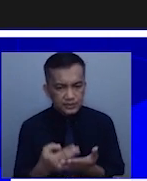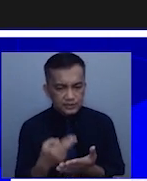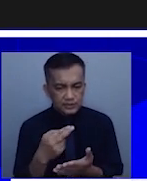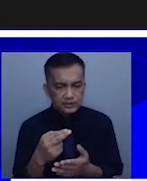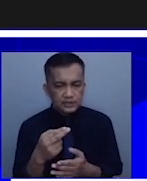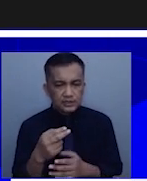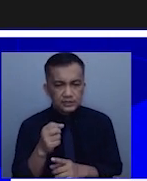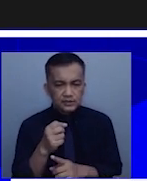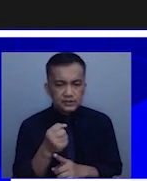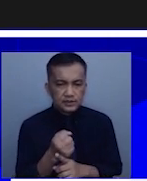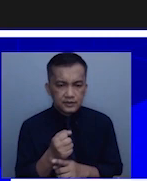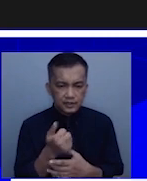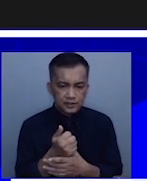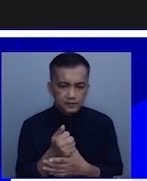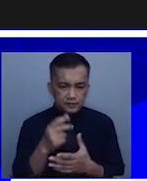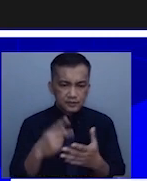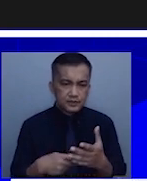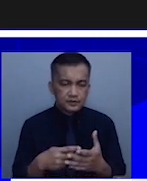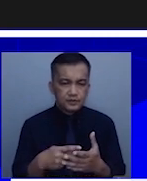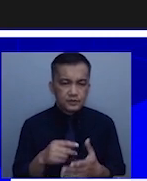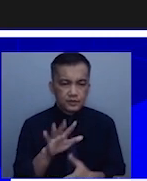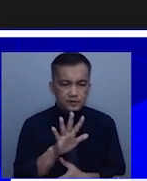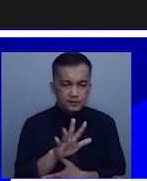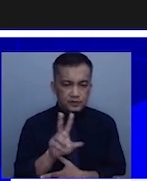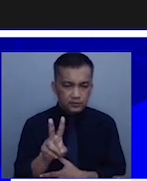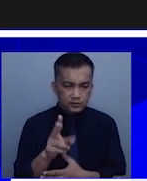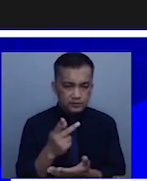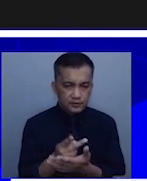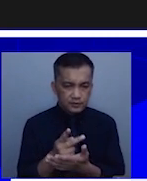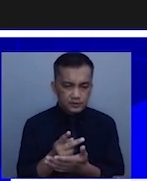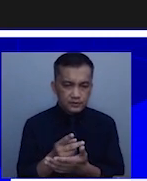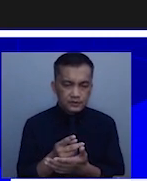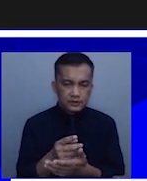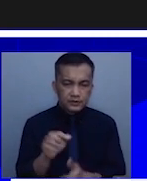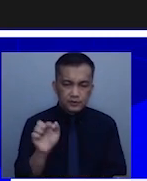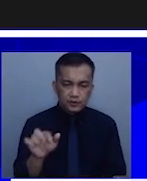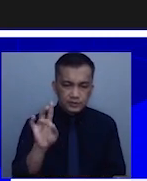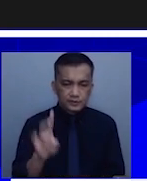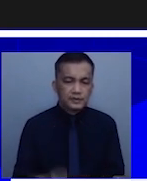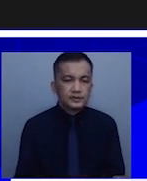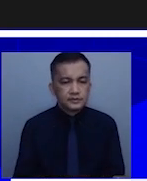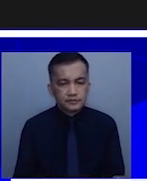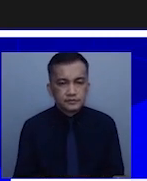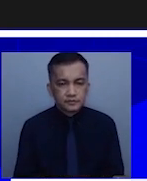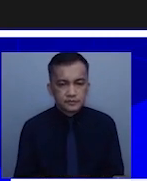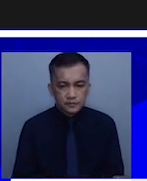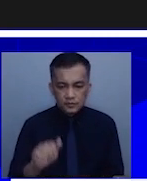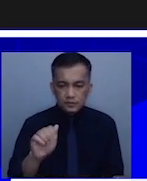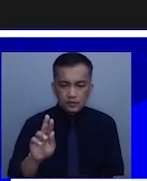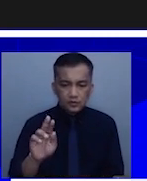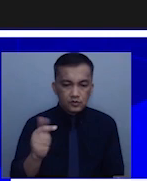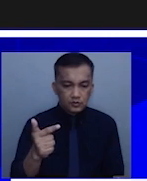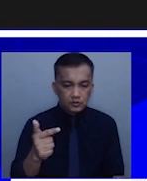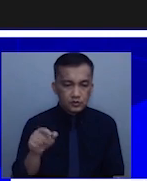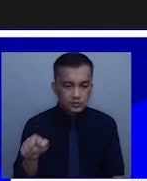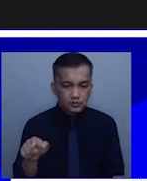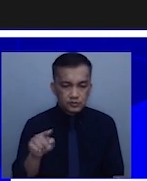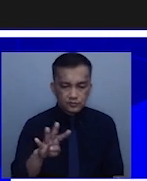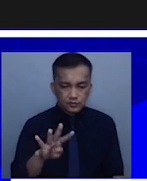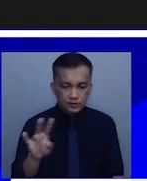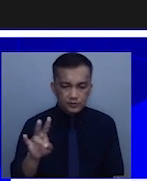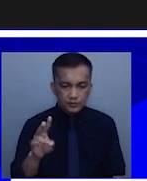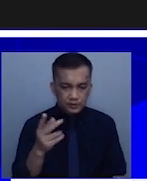average price niya ay nasa 52 pesos and 70 centavos. Noong August, ito ay nasa 47